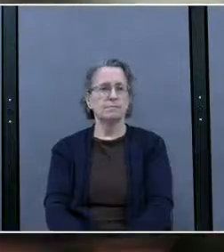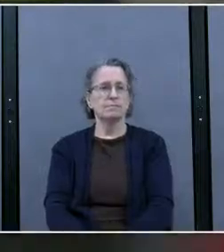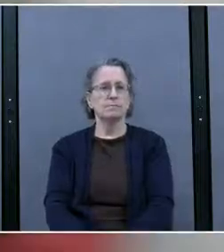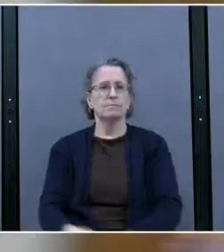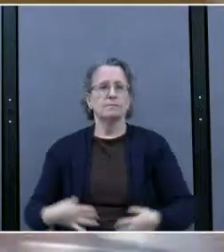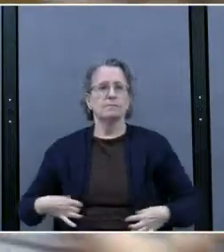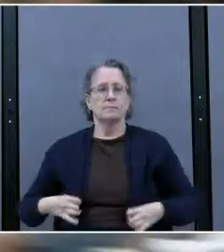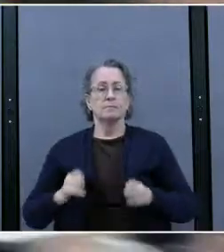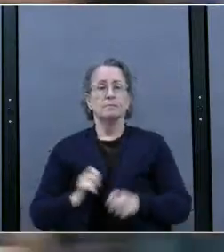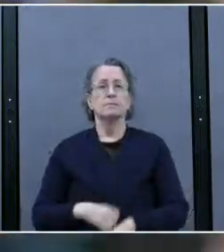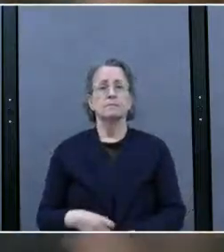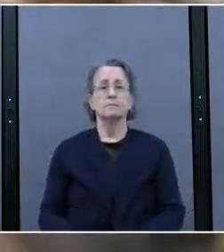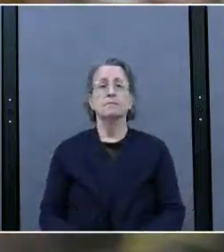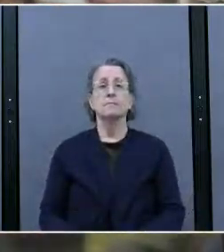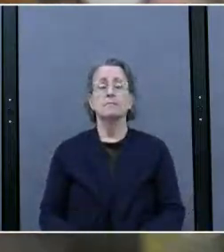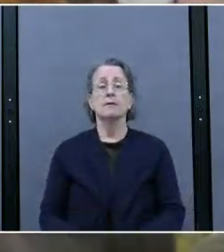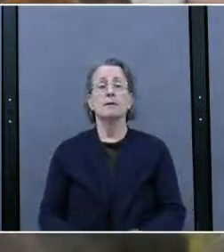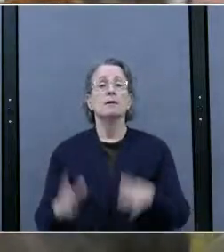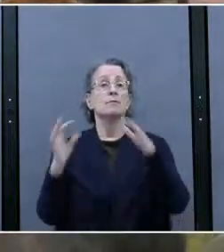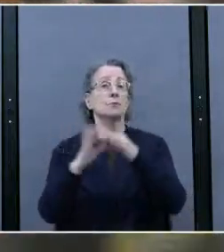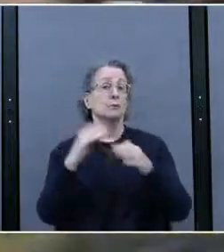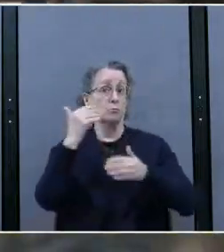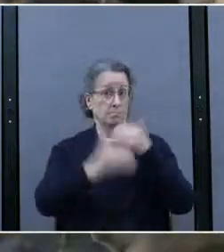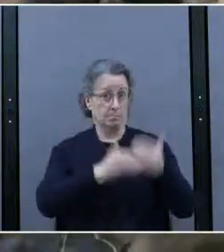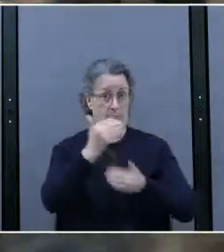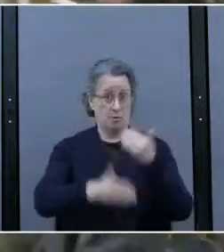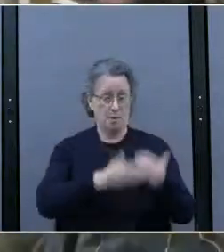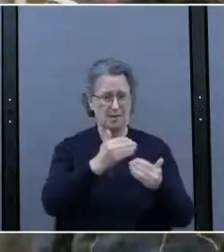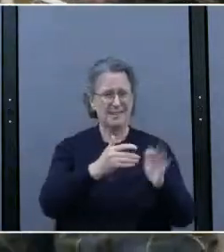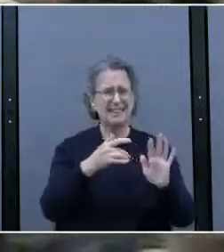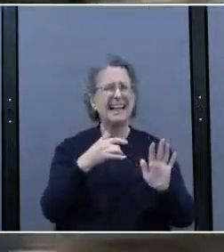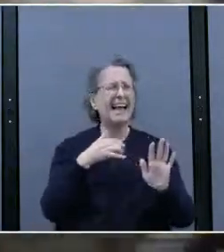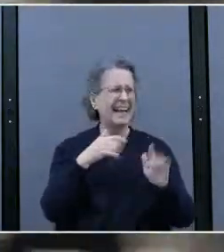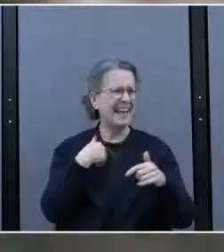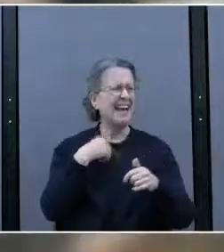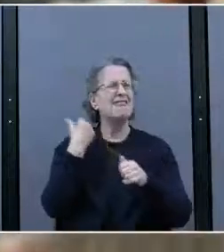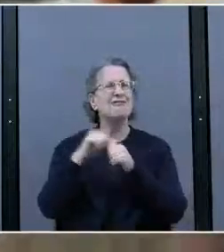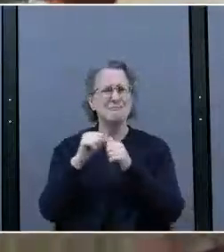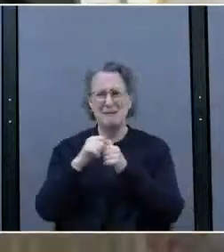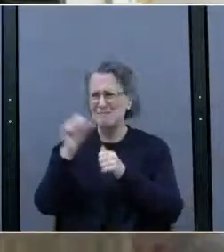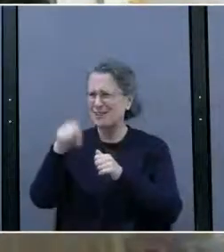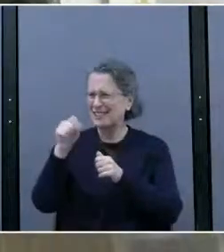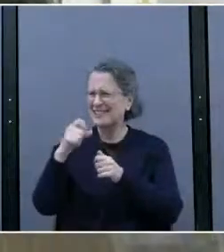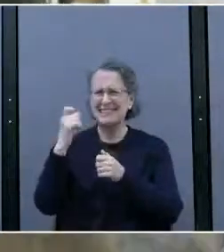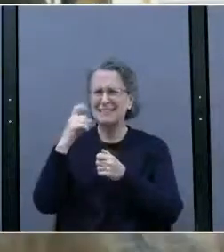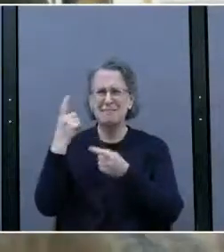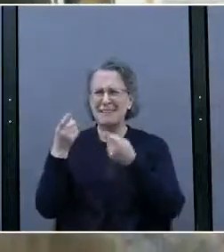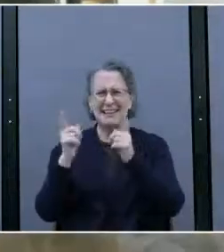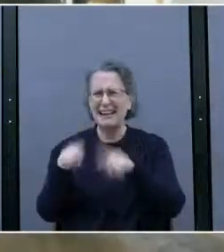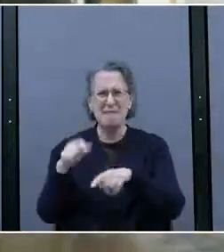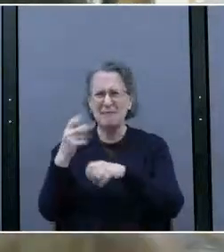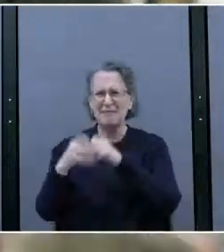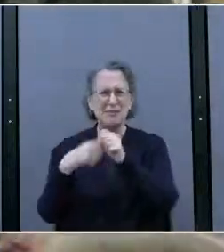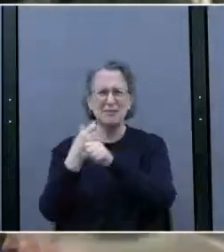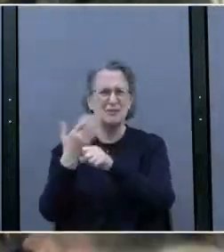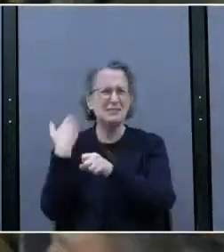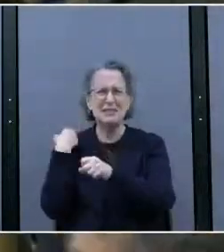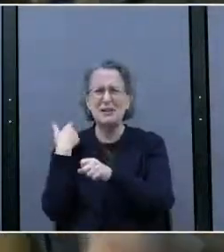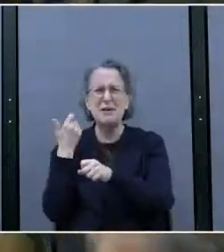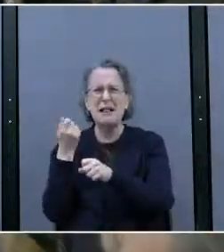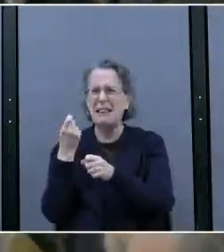And then process-wise, I remember some clunky stuff happened a couple of years ago, but essentially the amount can be amended,